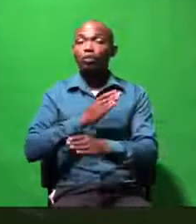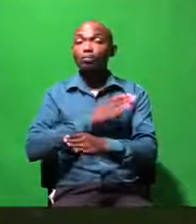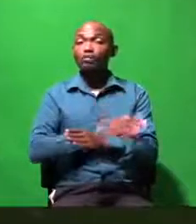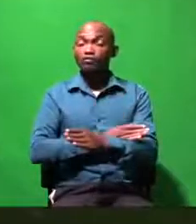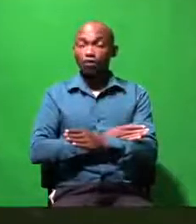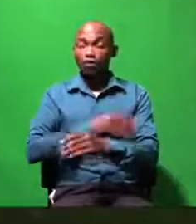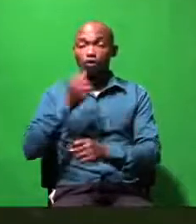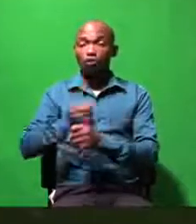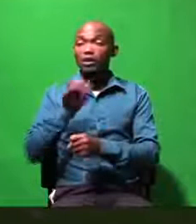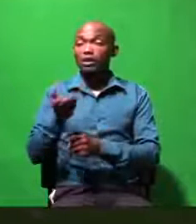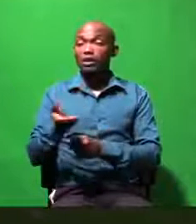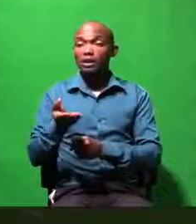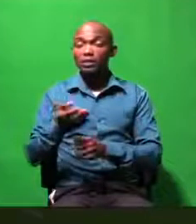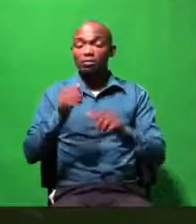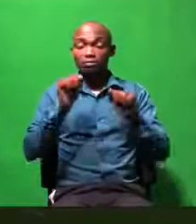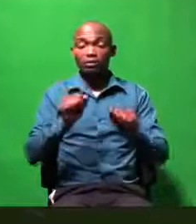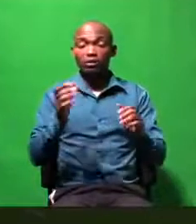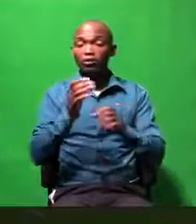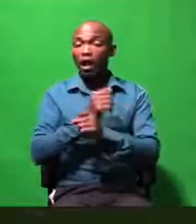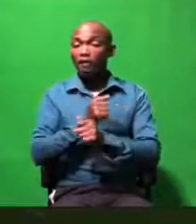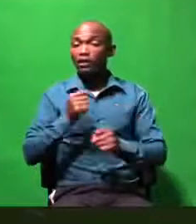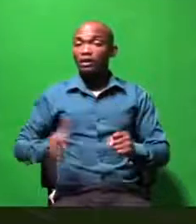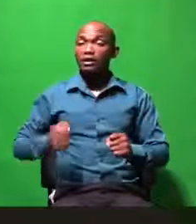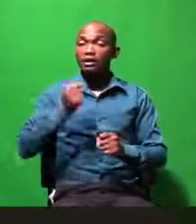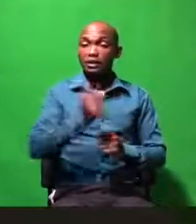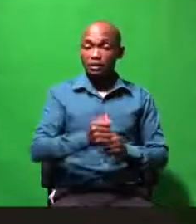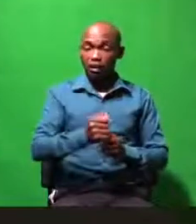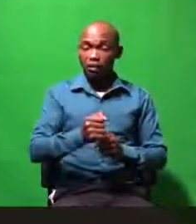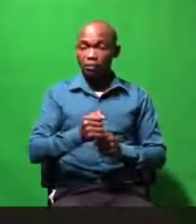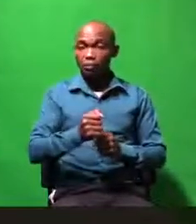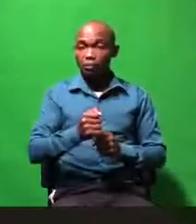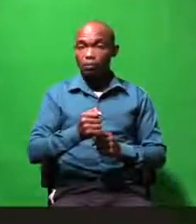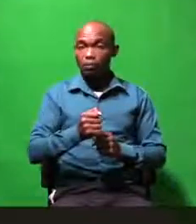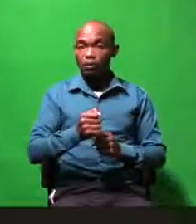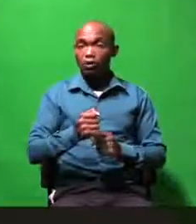is the step we are taking to take before doing the